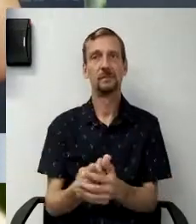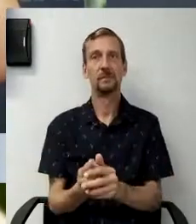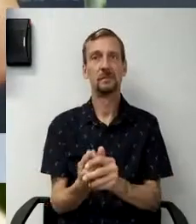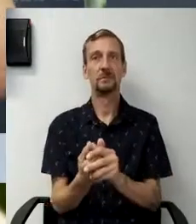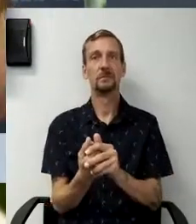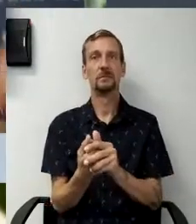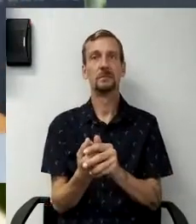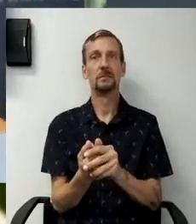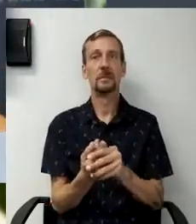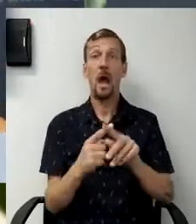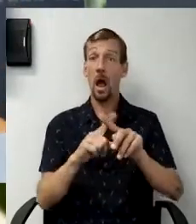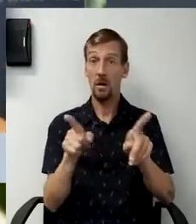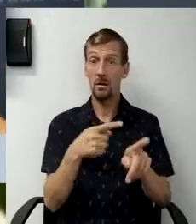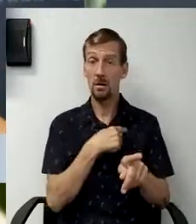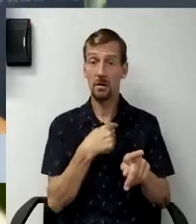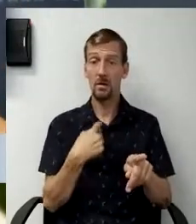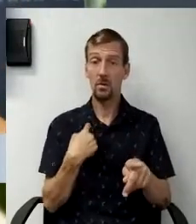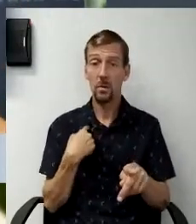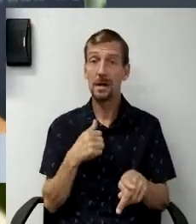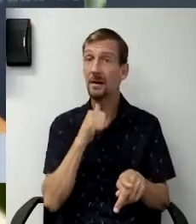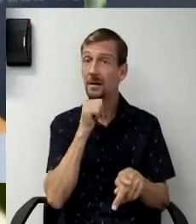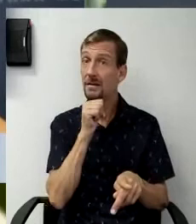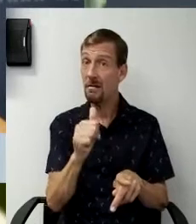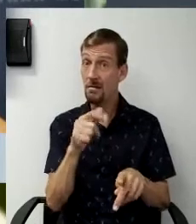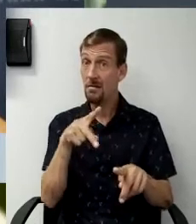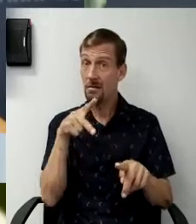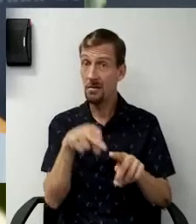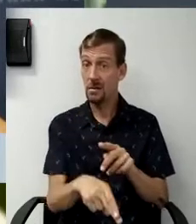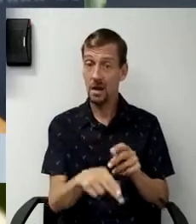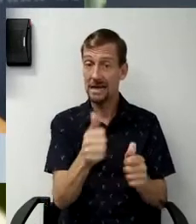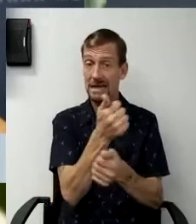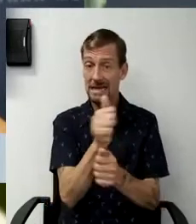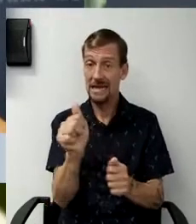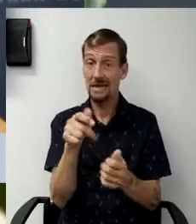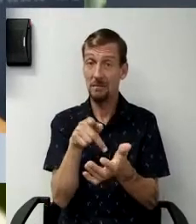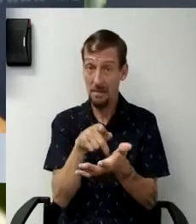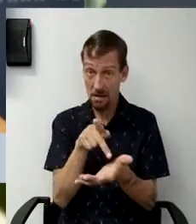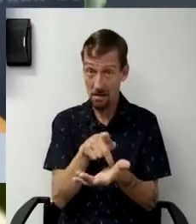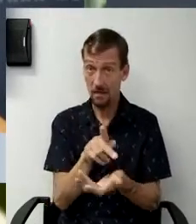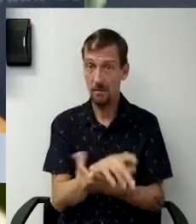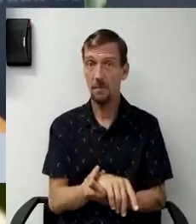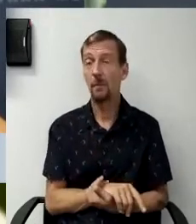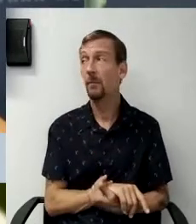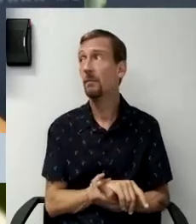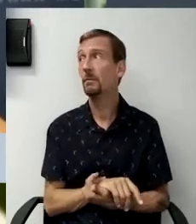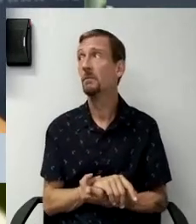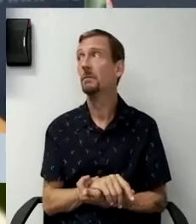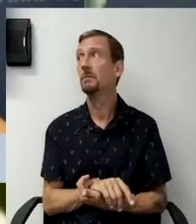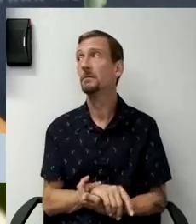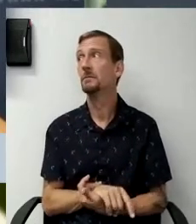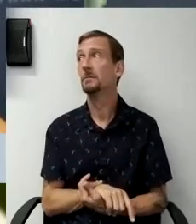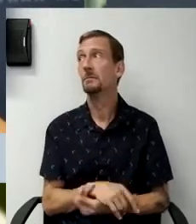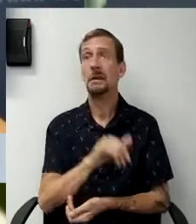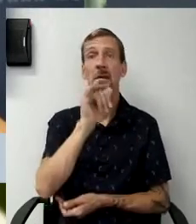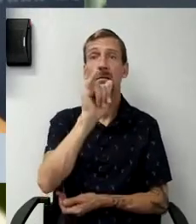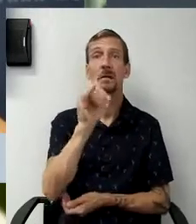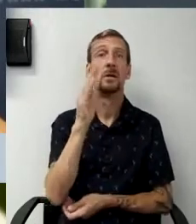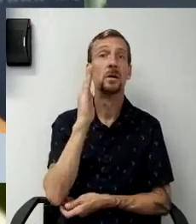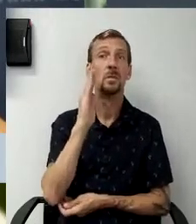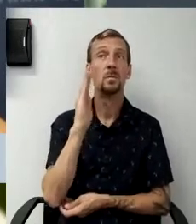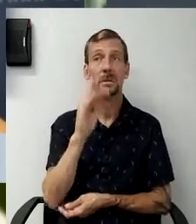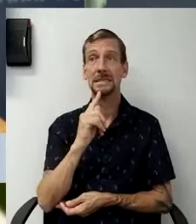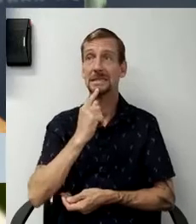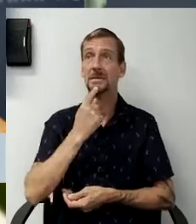we purposely did not cut anybody's compensation, and that would absolutely